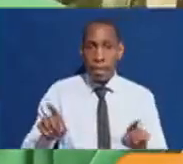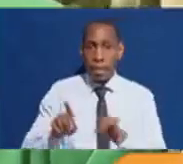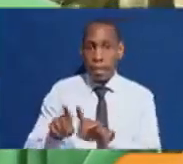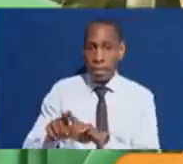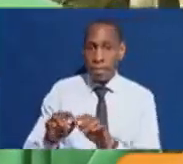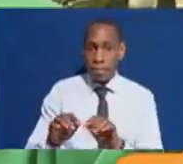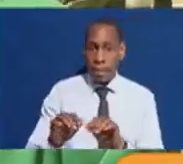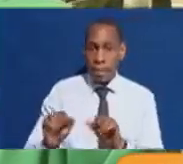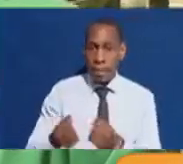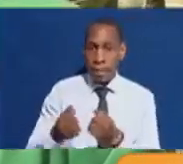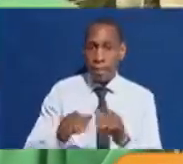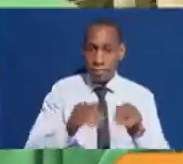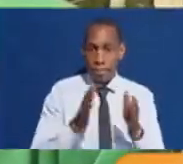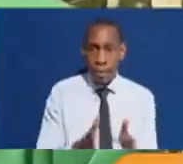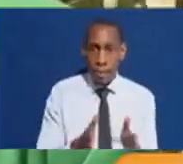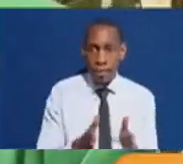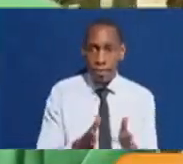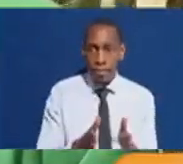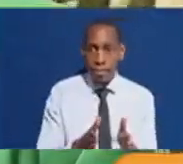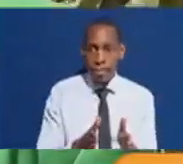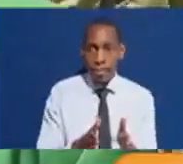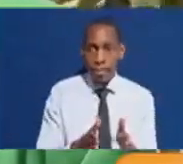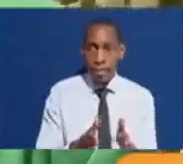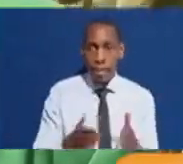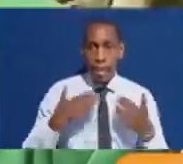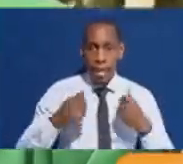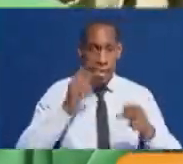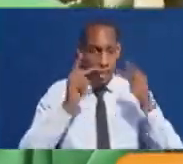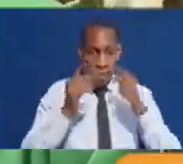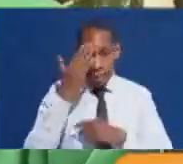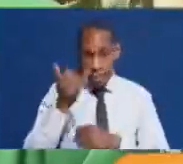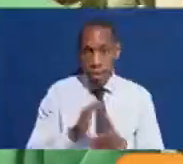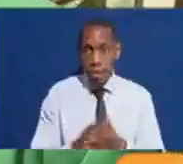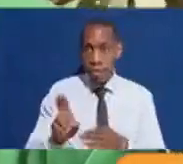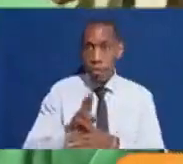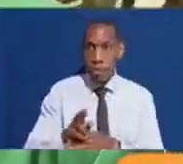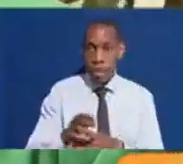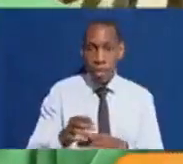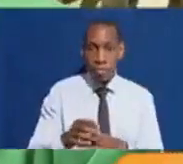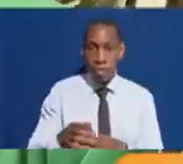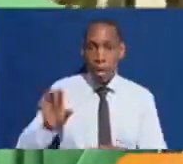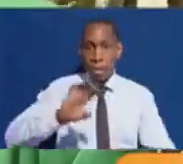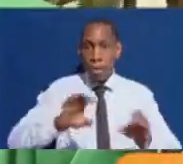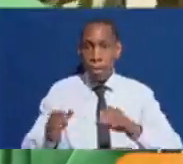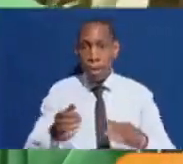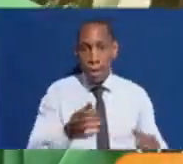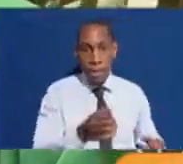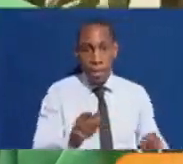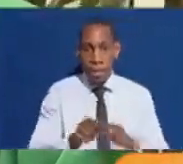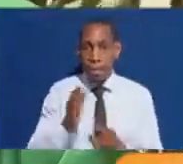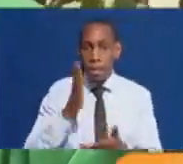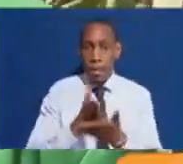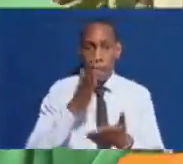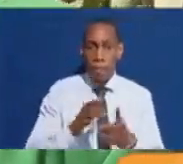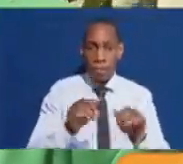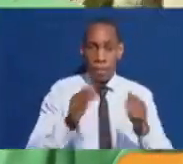also save the farmer from the health-wise because of the use of the chemicals. And also we are also guaranteeing our